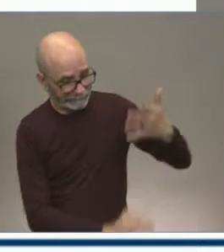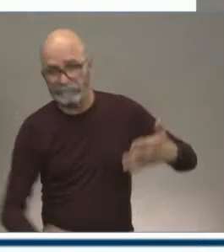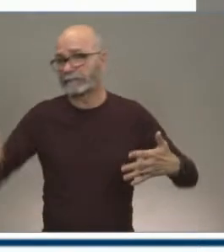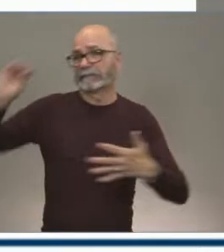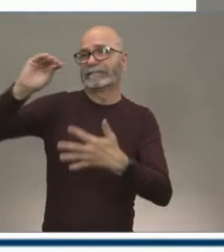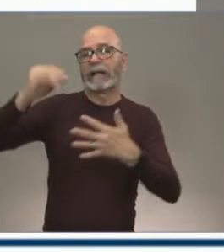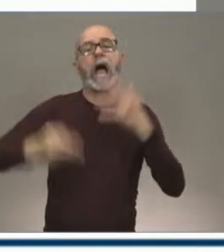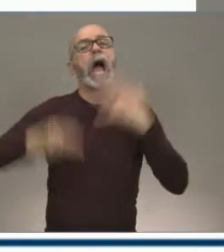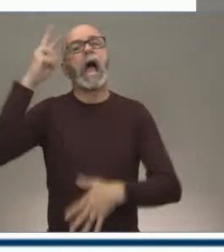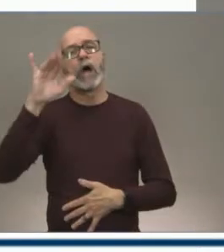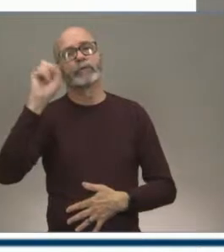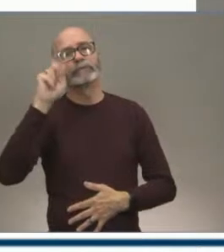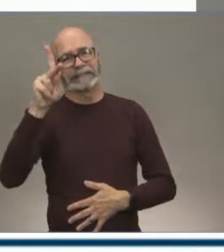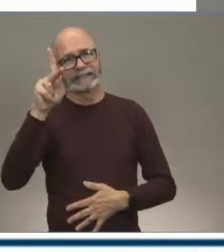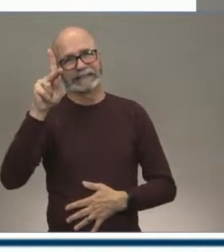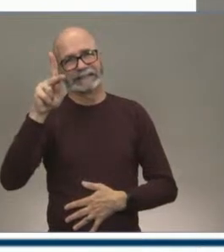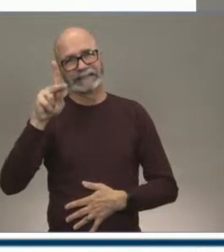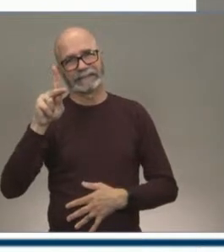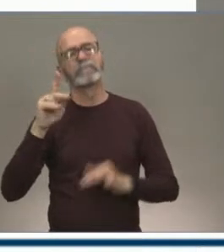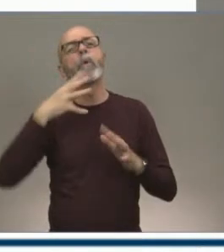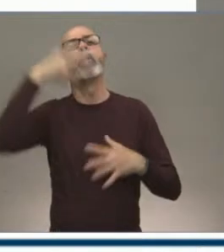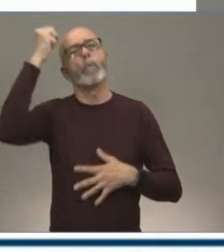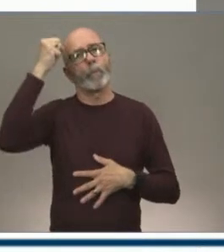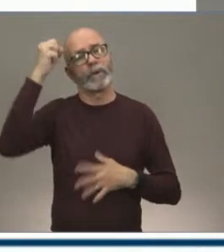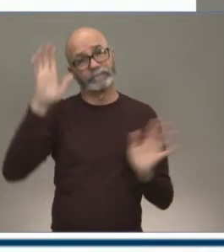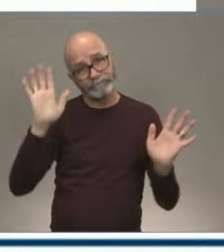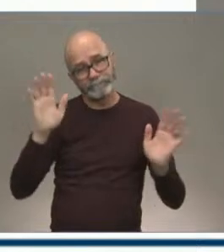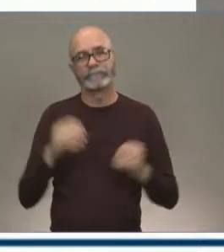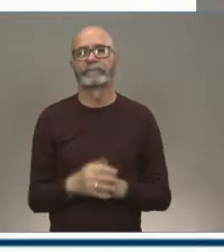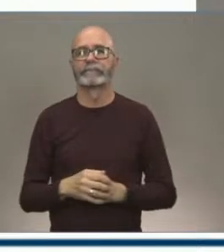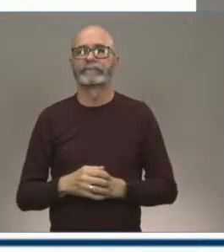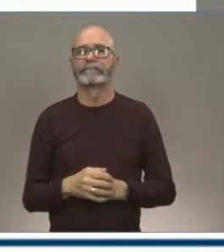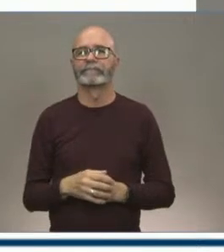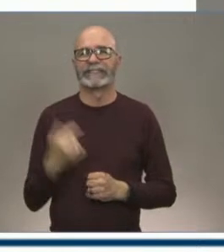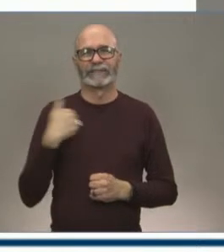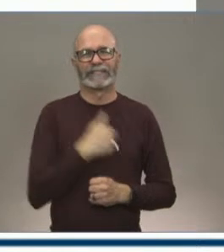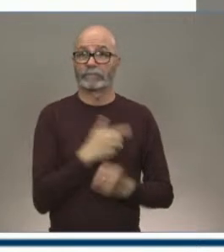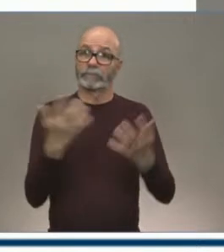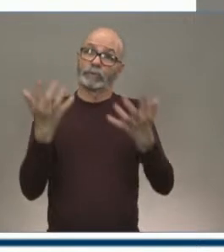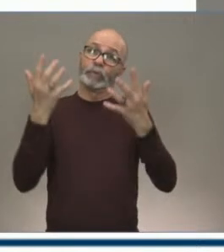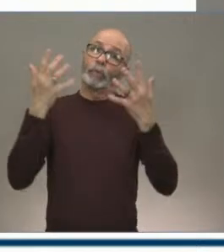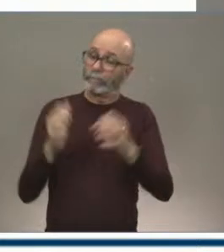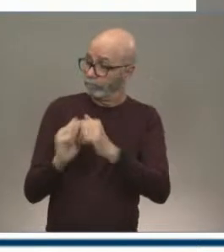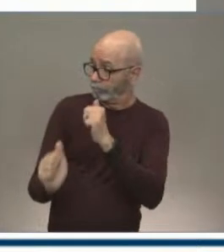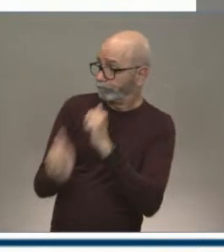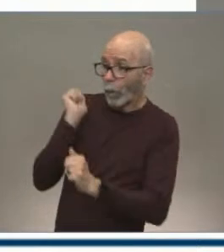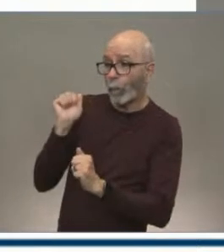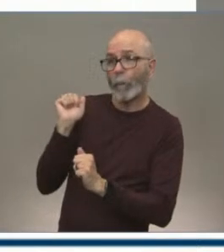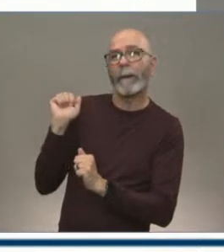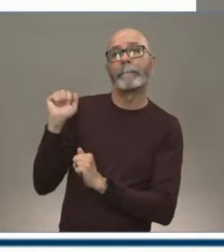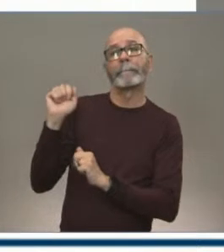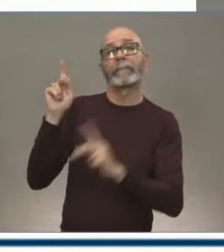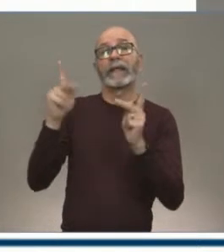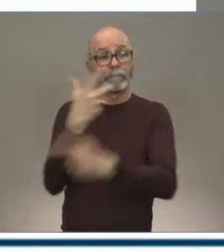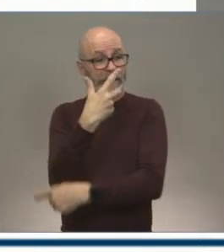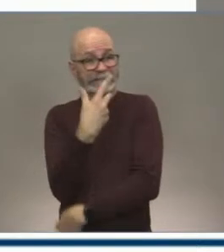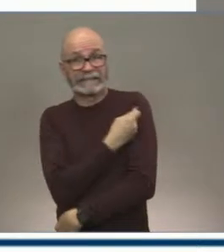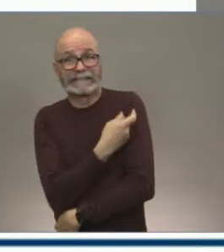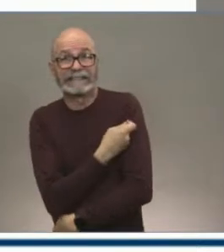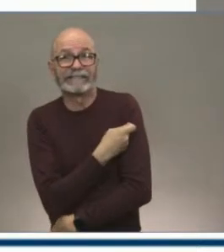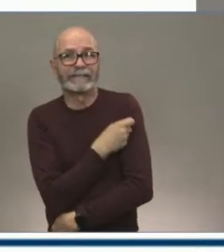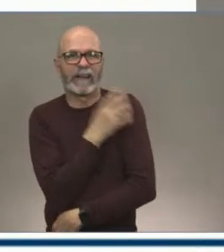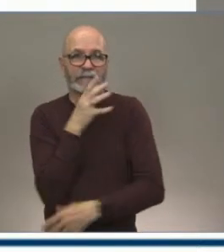is most efficient and allows us to immunize the most people in the shortest period of time